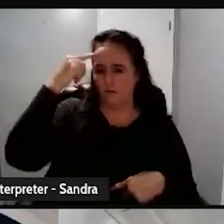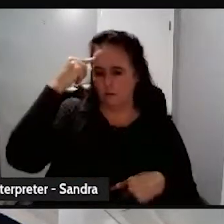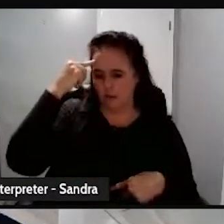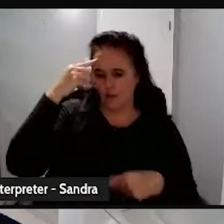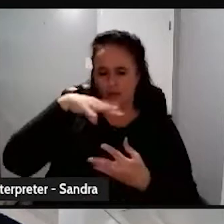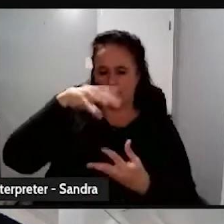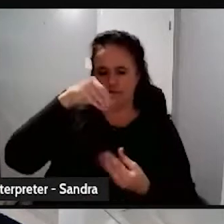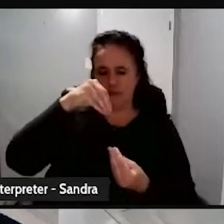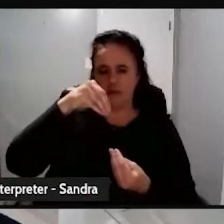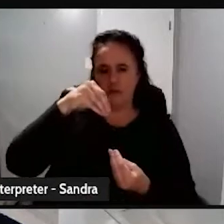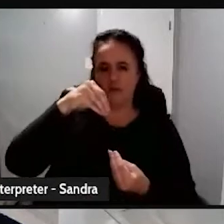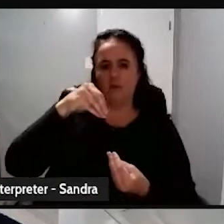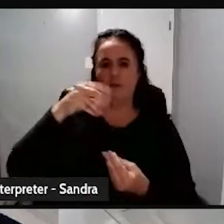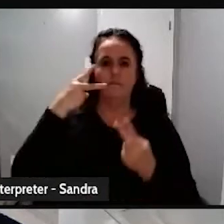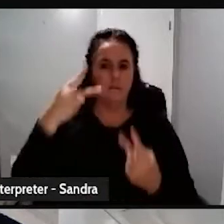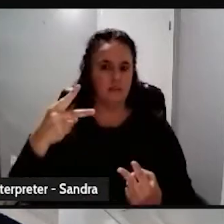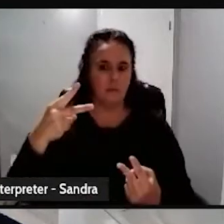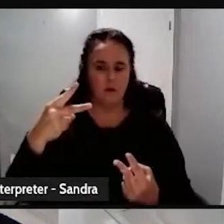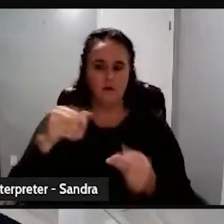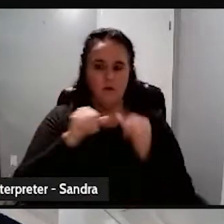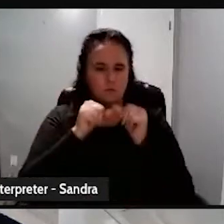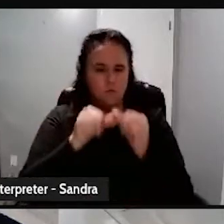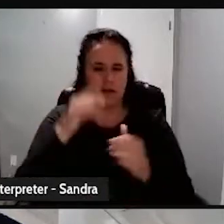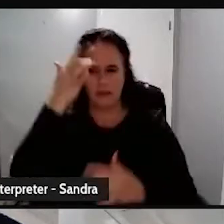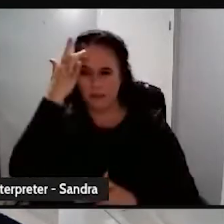invisible, visible, chronic illness,